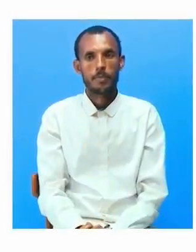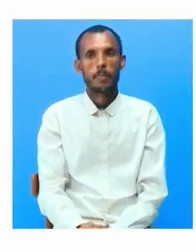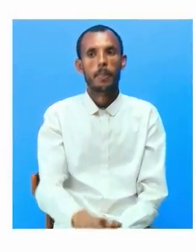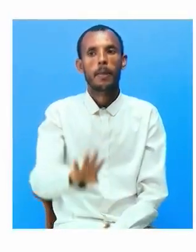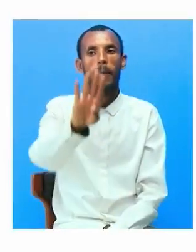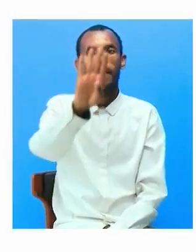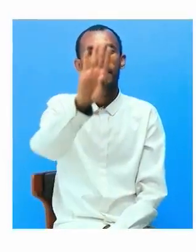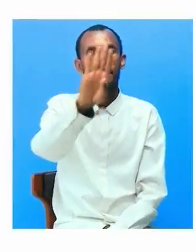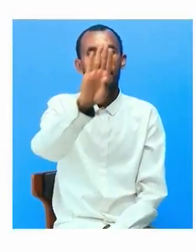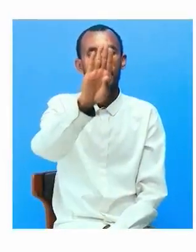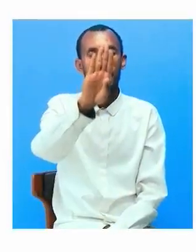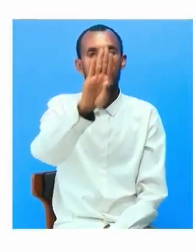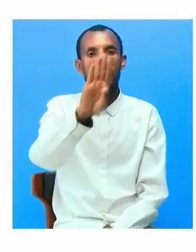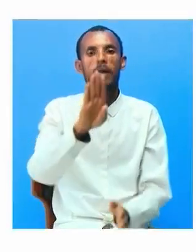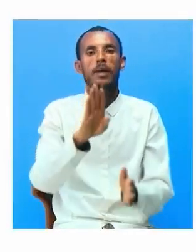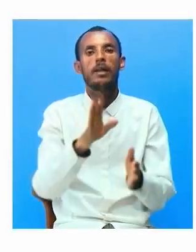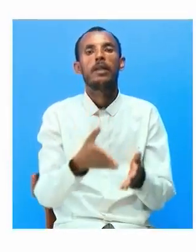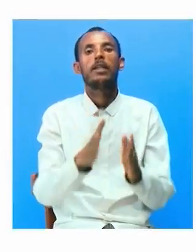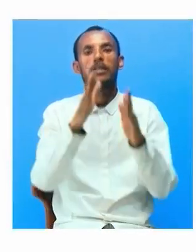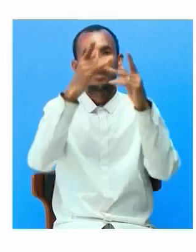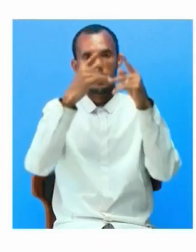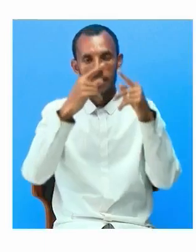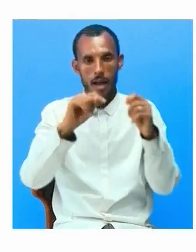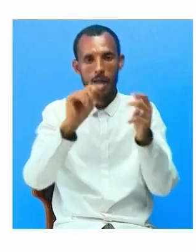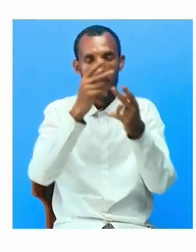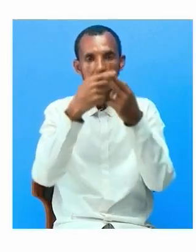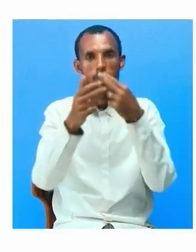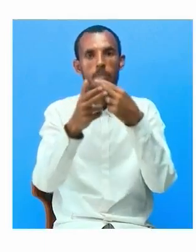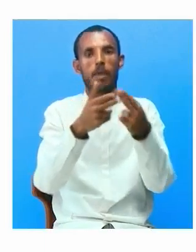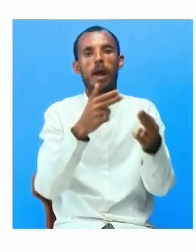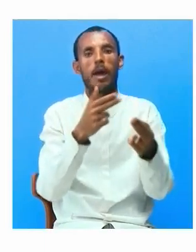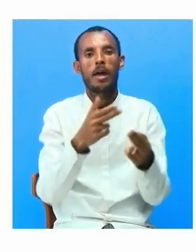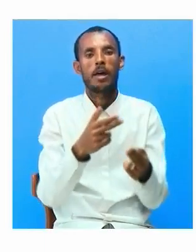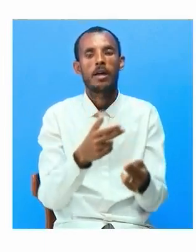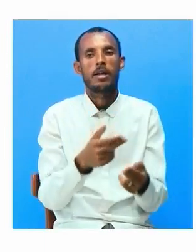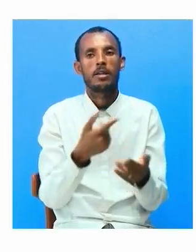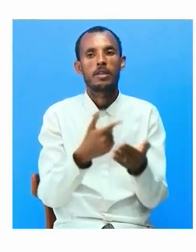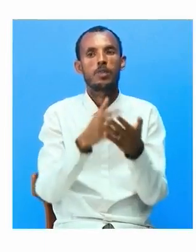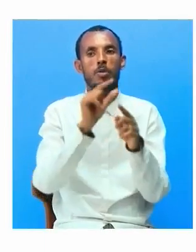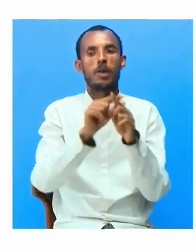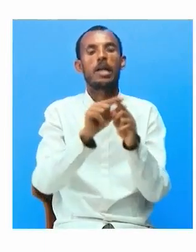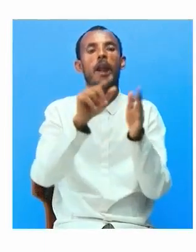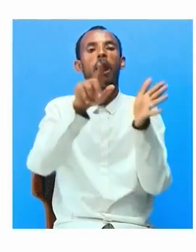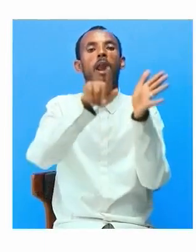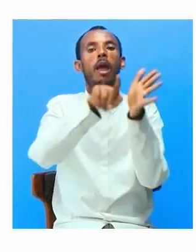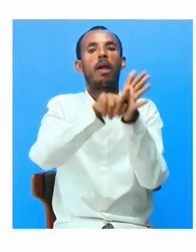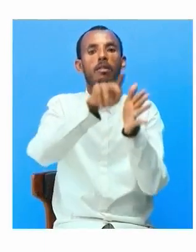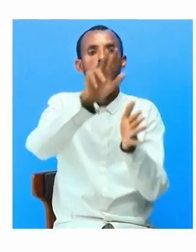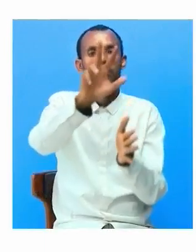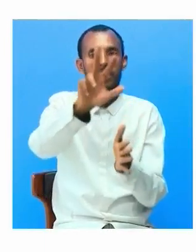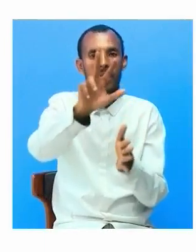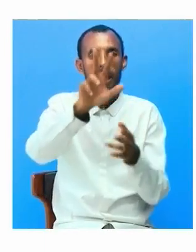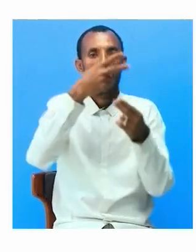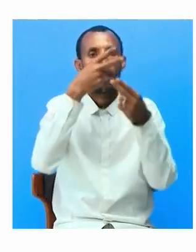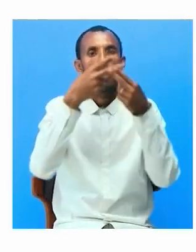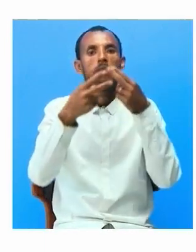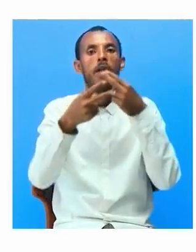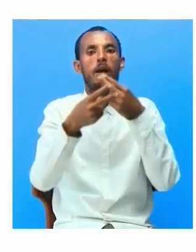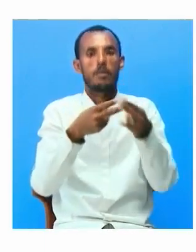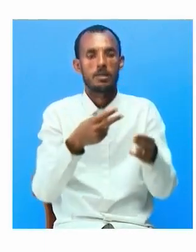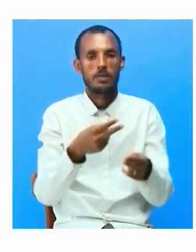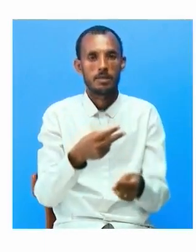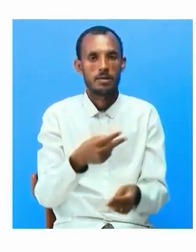B. Let's try to multiply this one. Negative 3 times